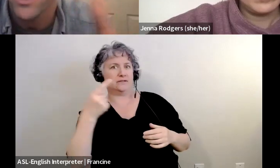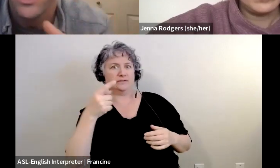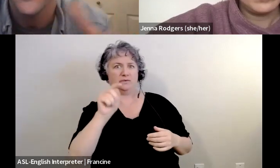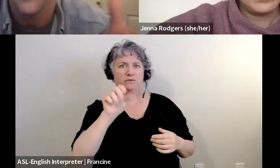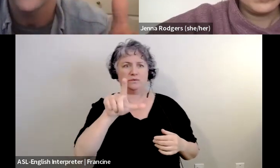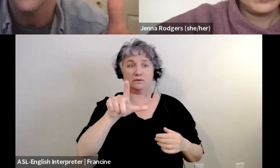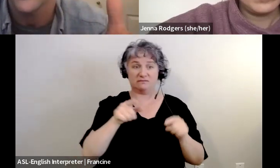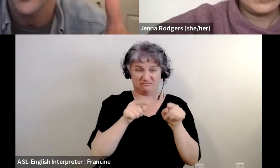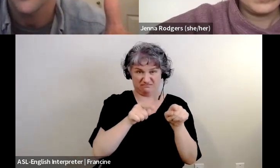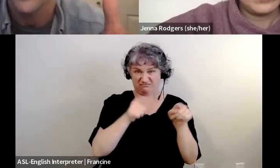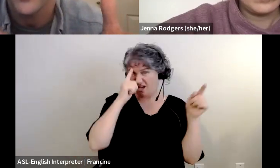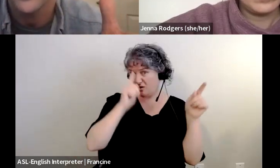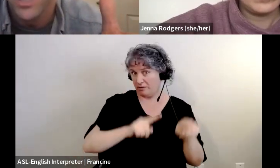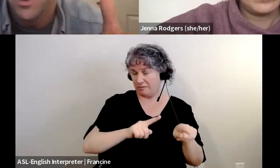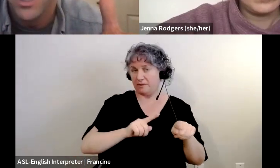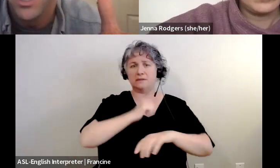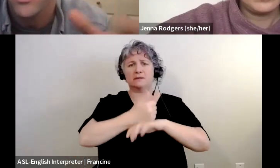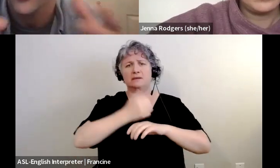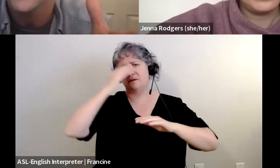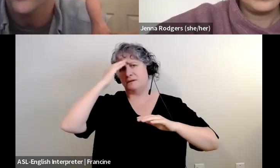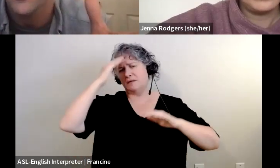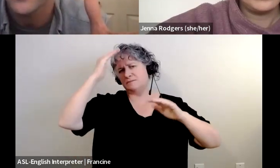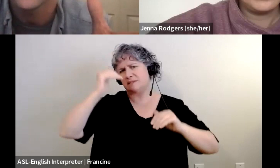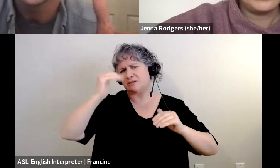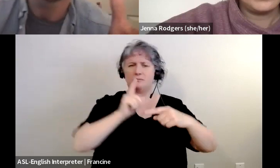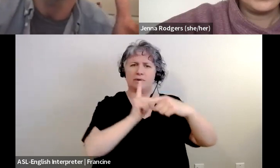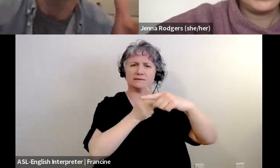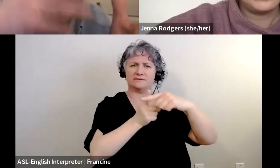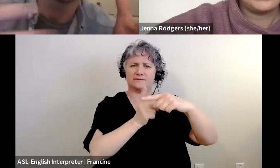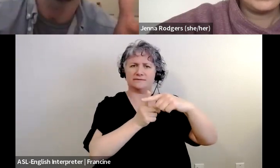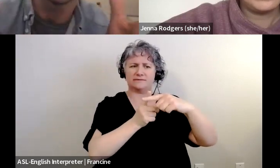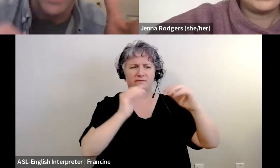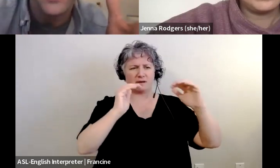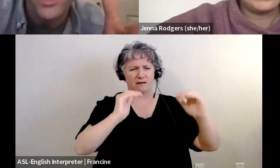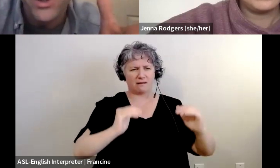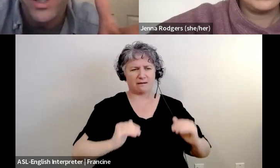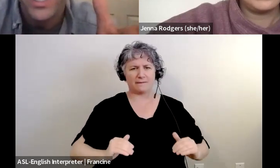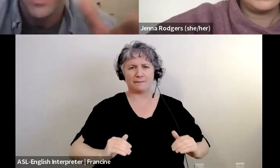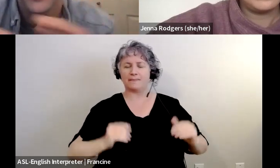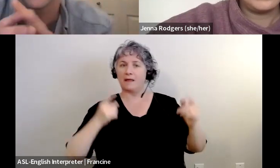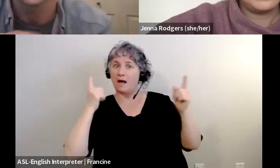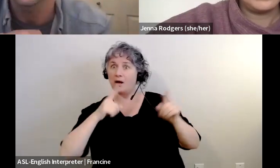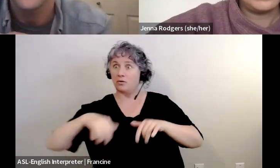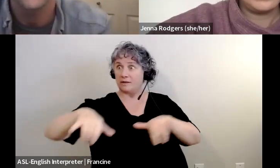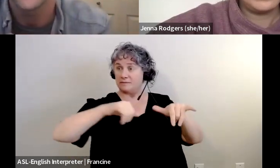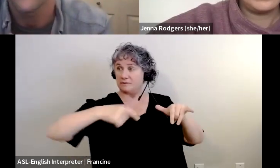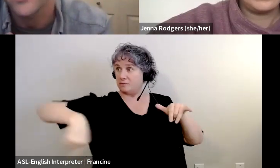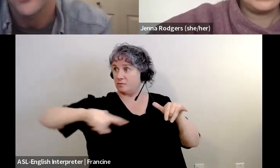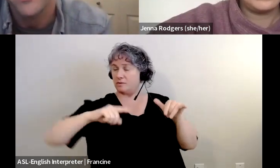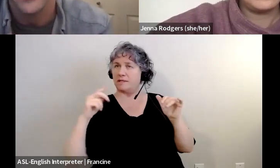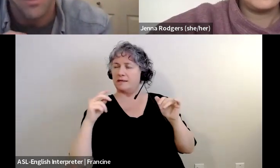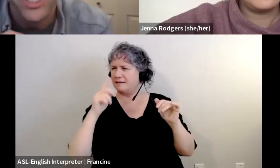bystander intervention. If you set up those positive expectations, create agreements that you can bring people back to, that makes